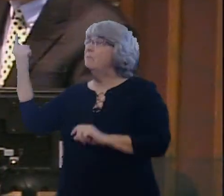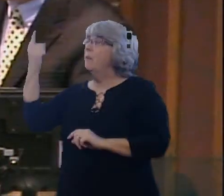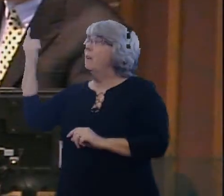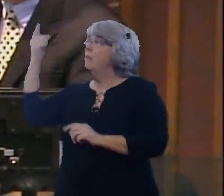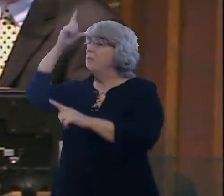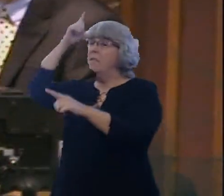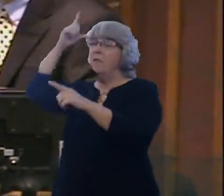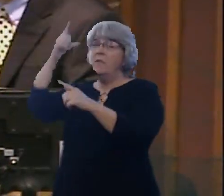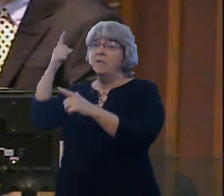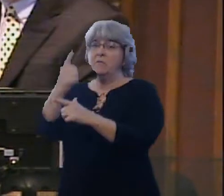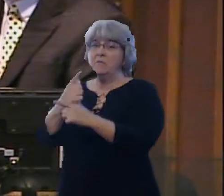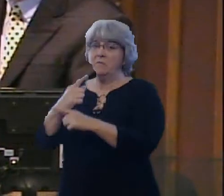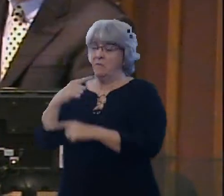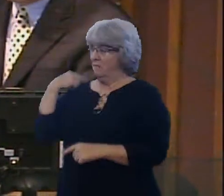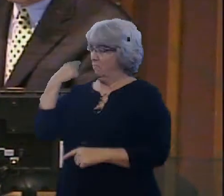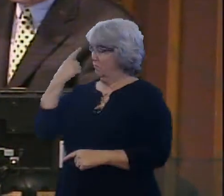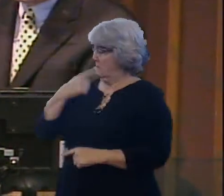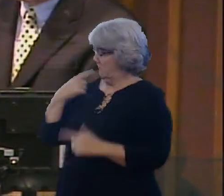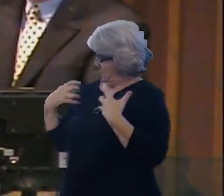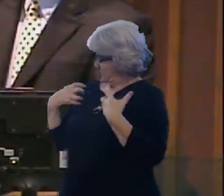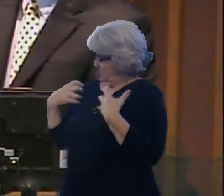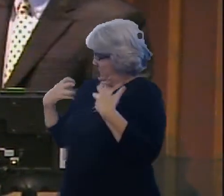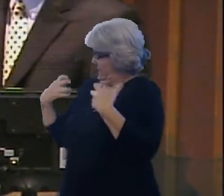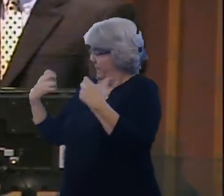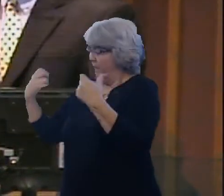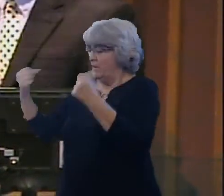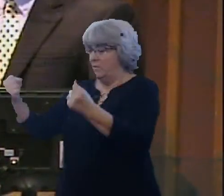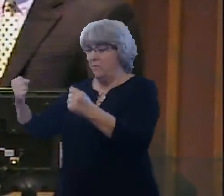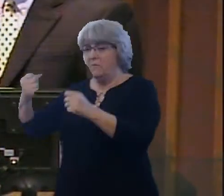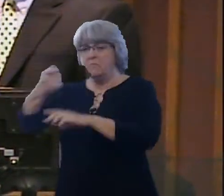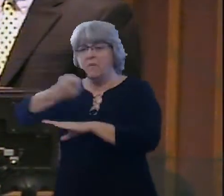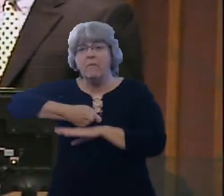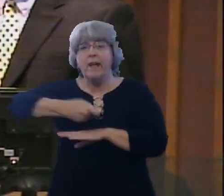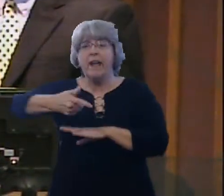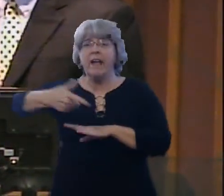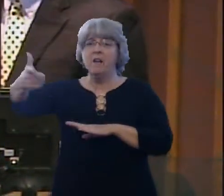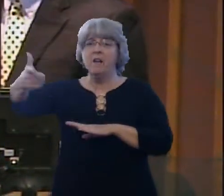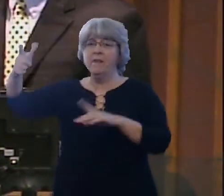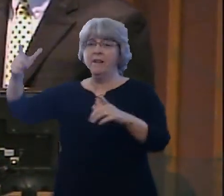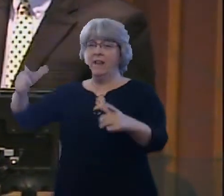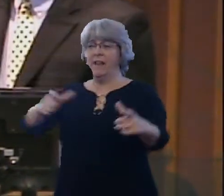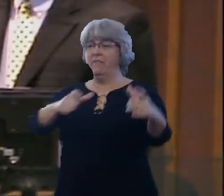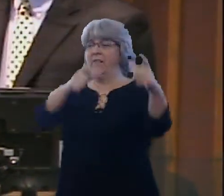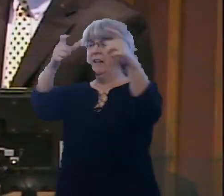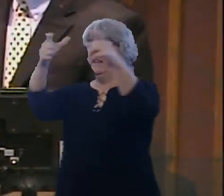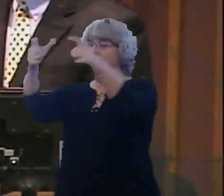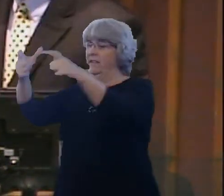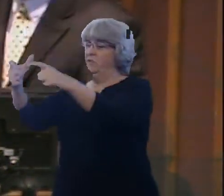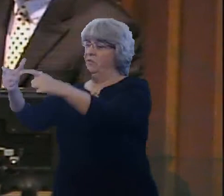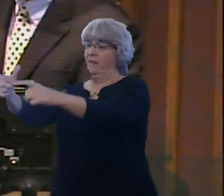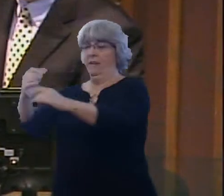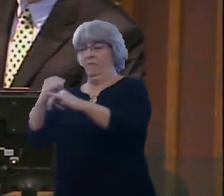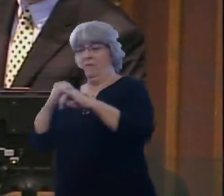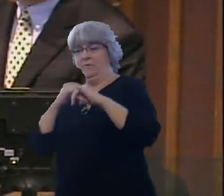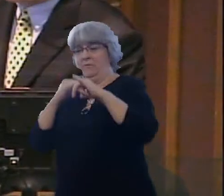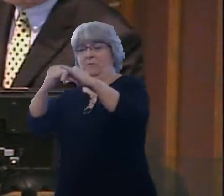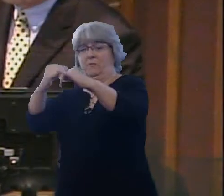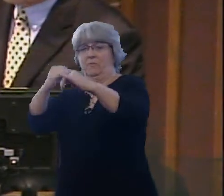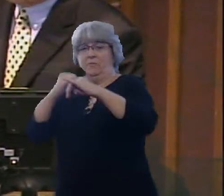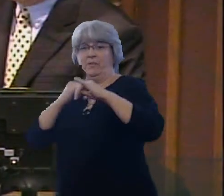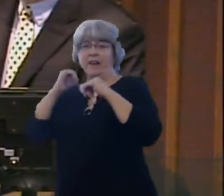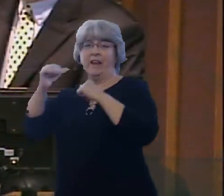Somebody's brother, oh, who then will dare to throw out the lifeline his peril